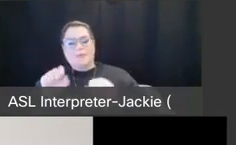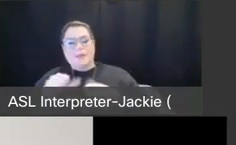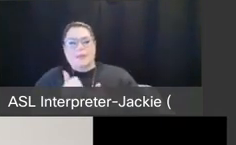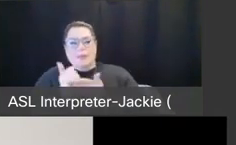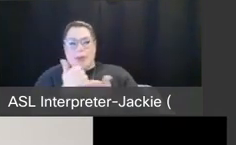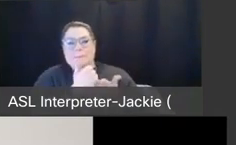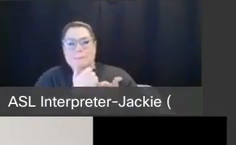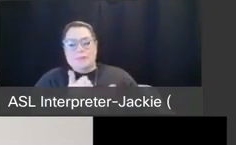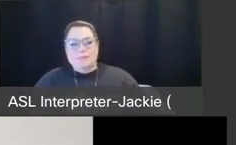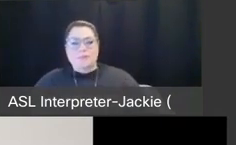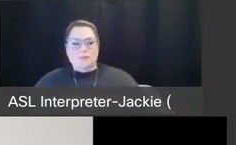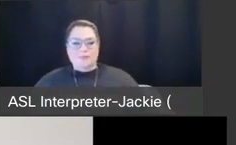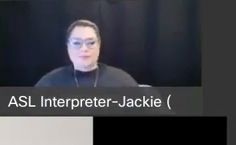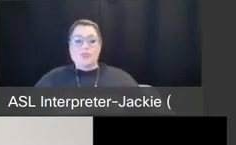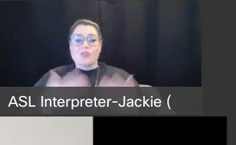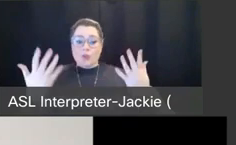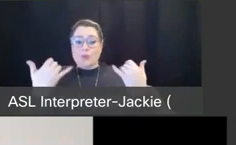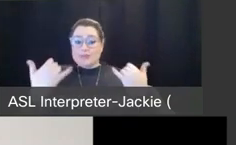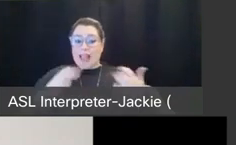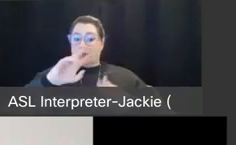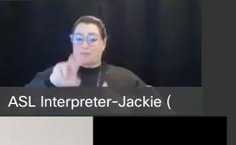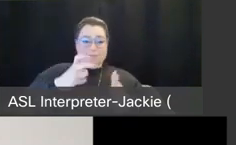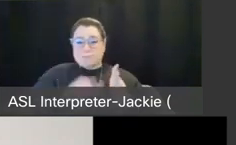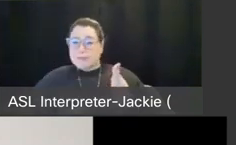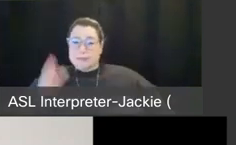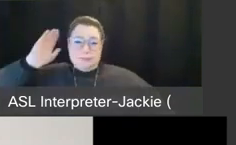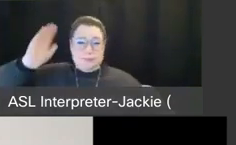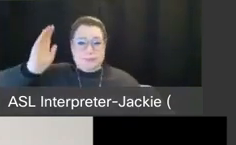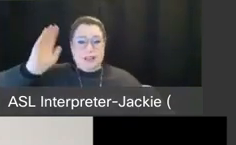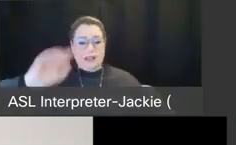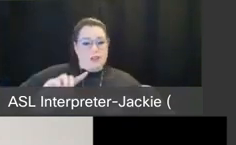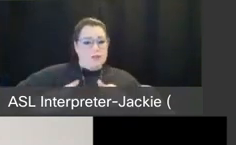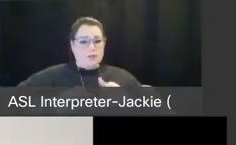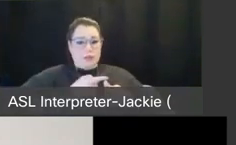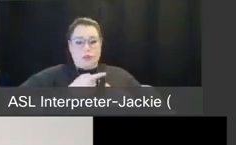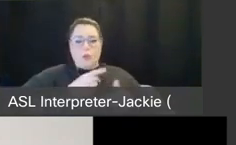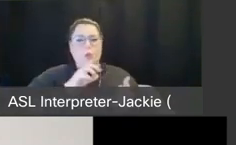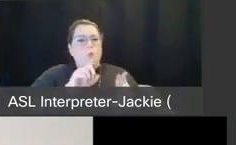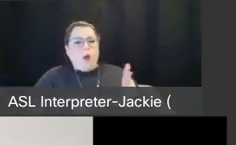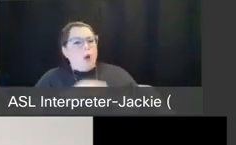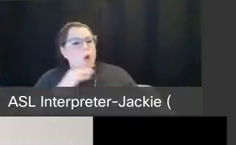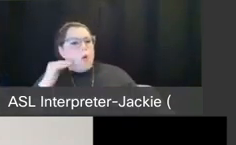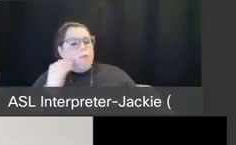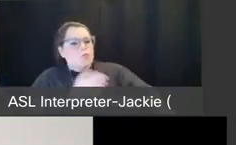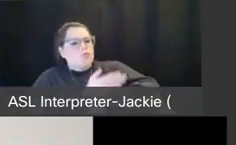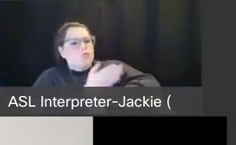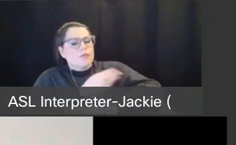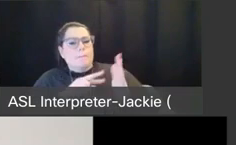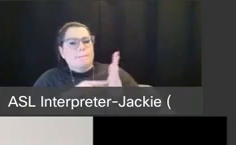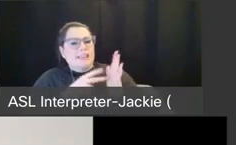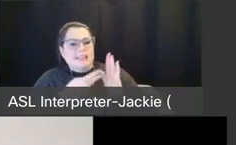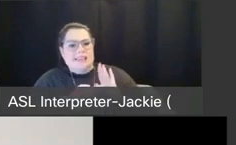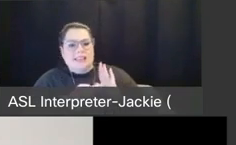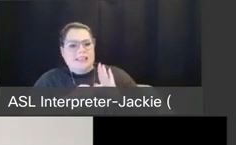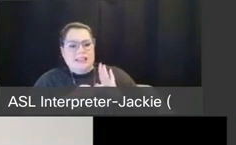So I want to start with what is home improvement, because this is the first and largest place